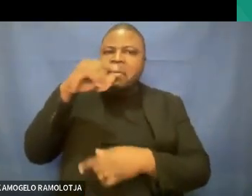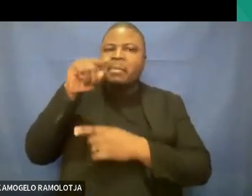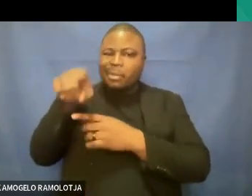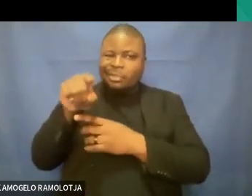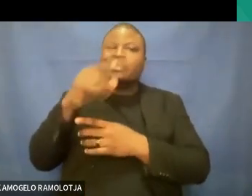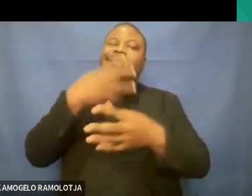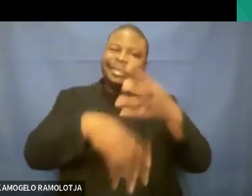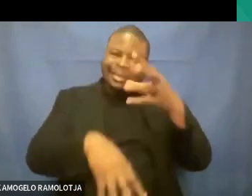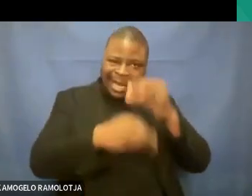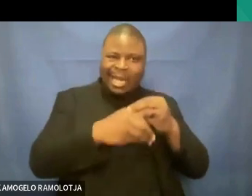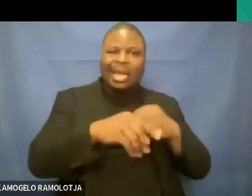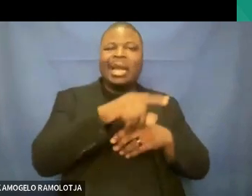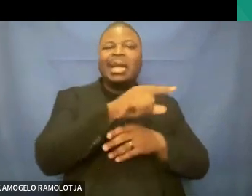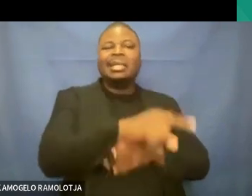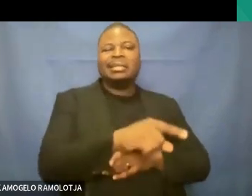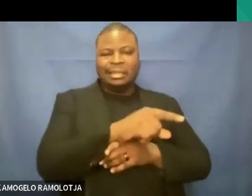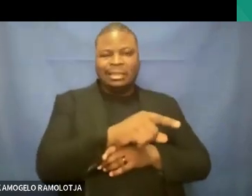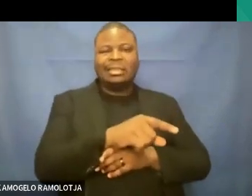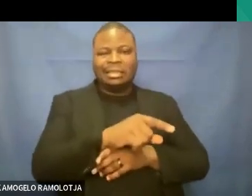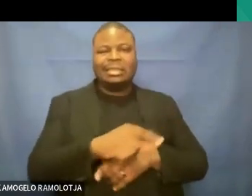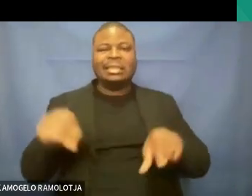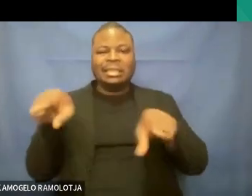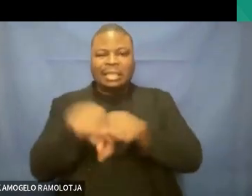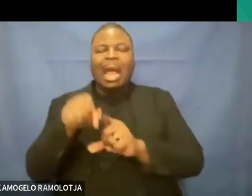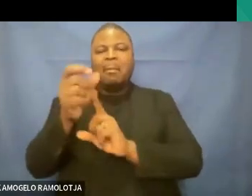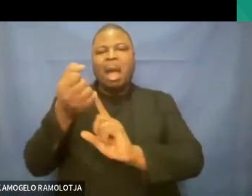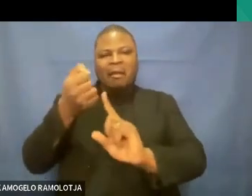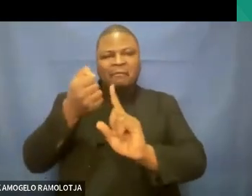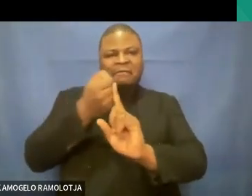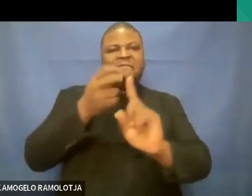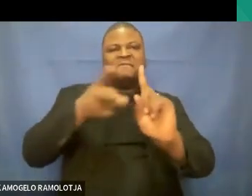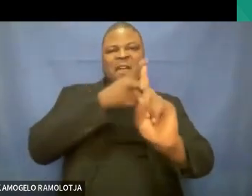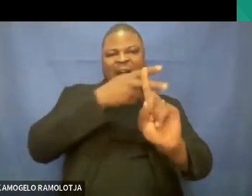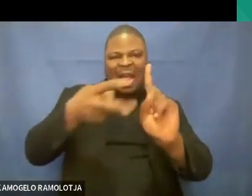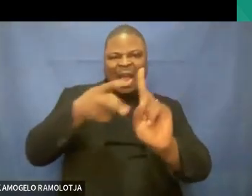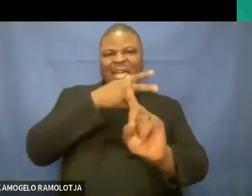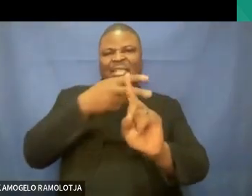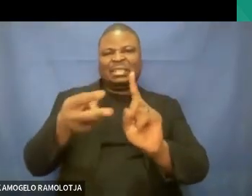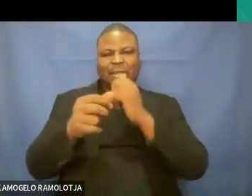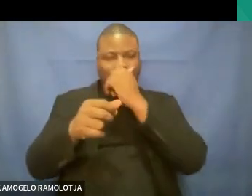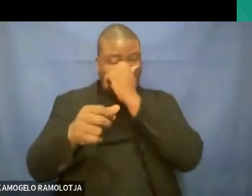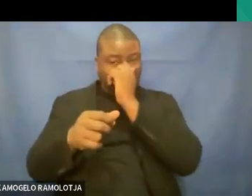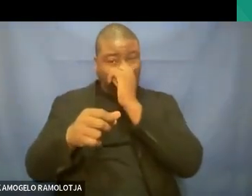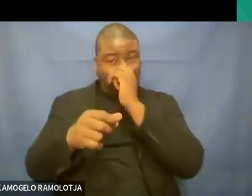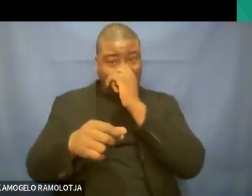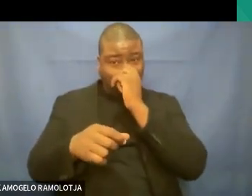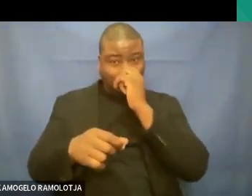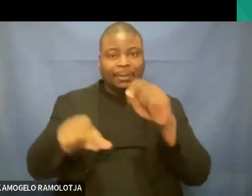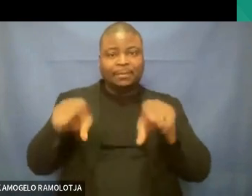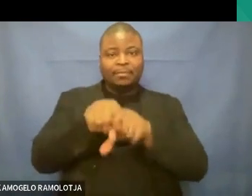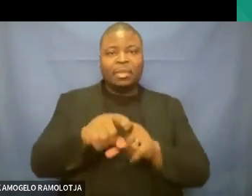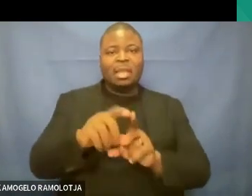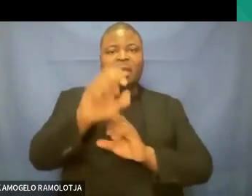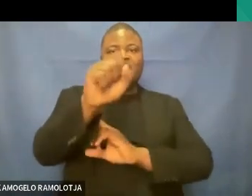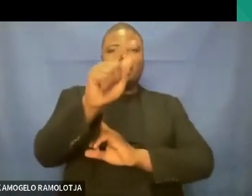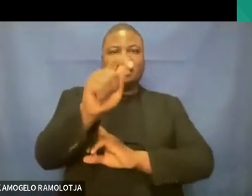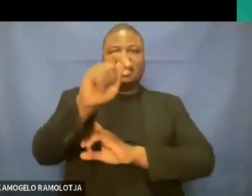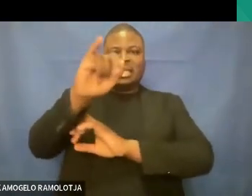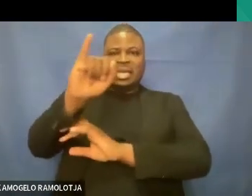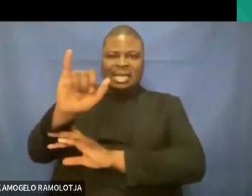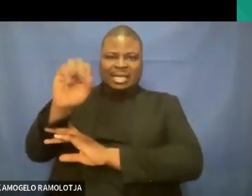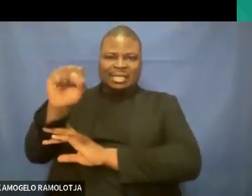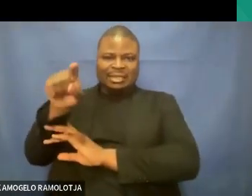that, including exposure to violence. It speaks about STIs also as a health priority